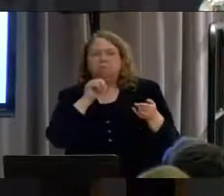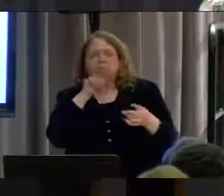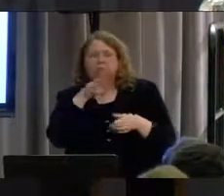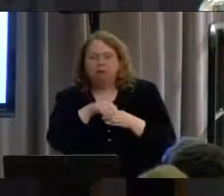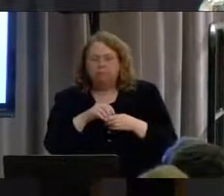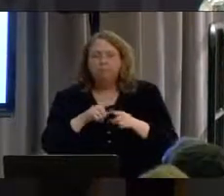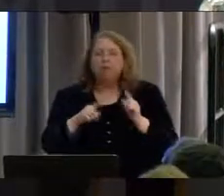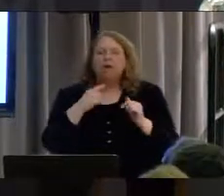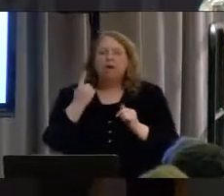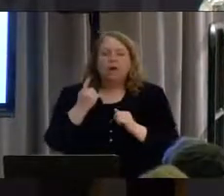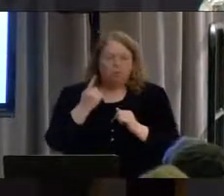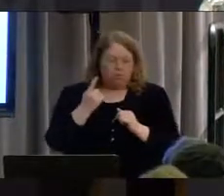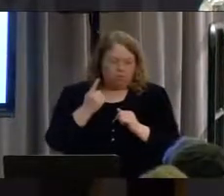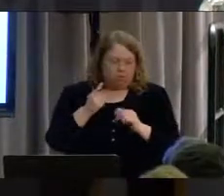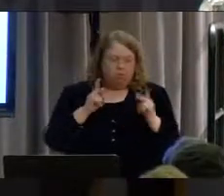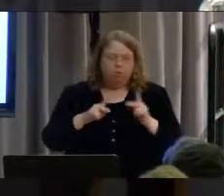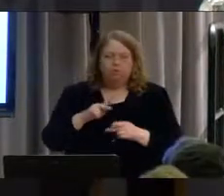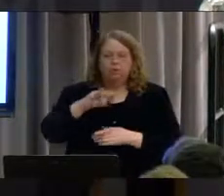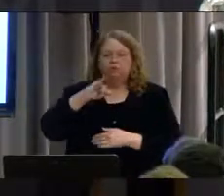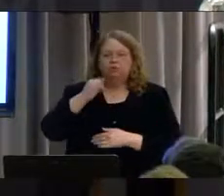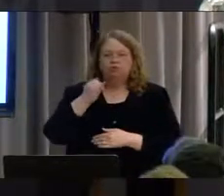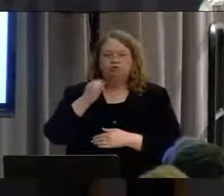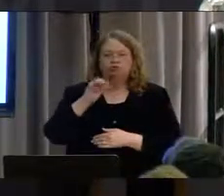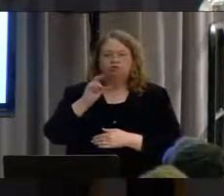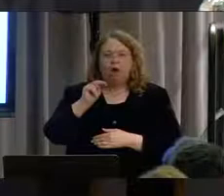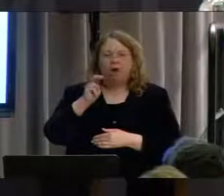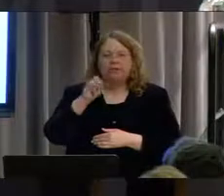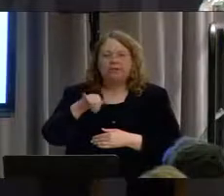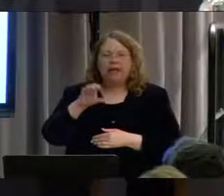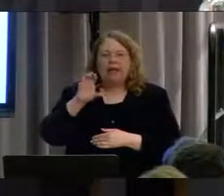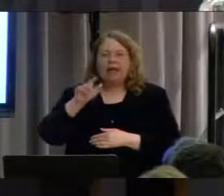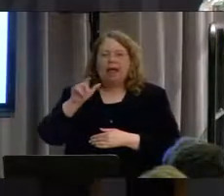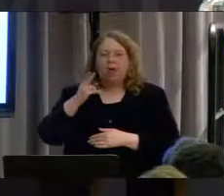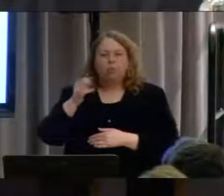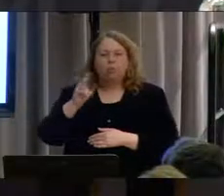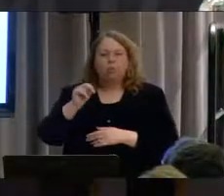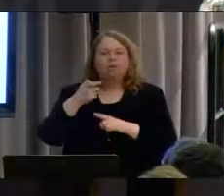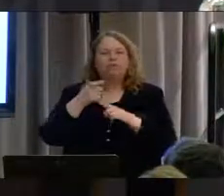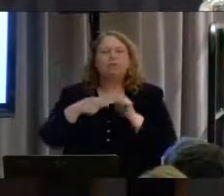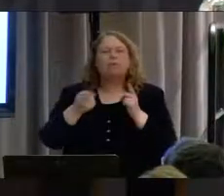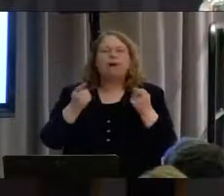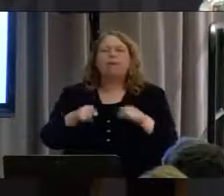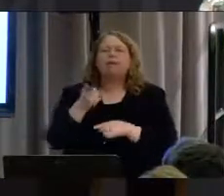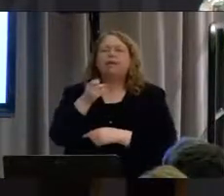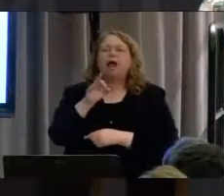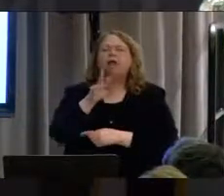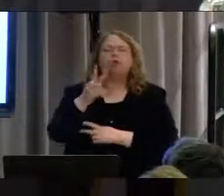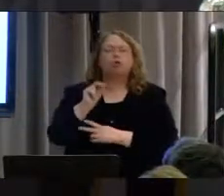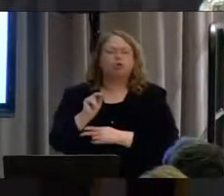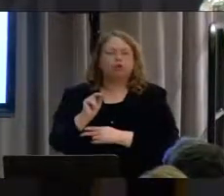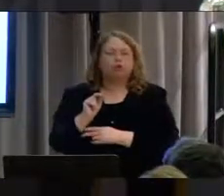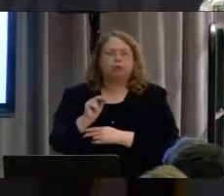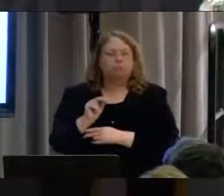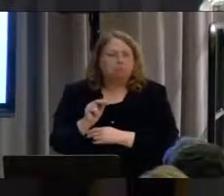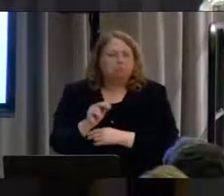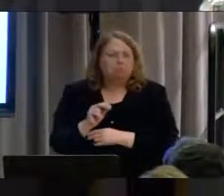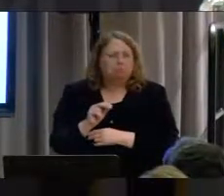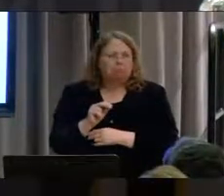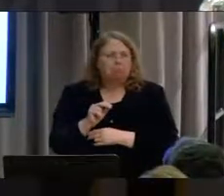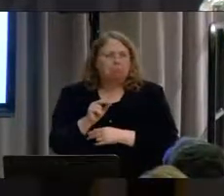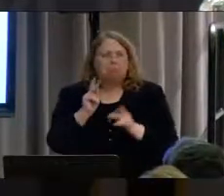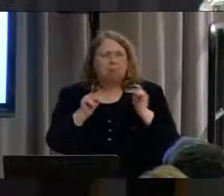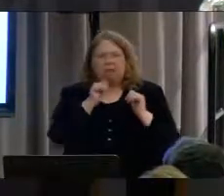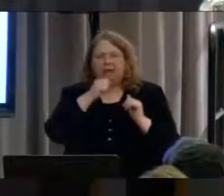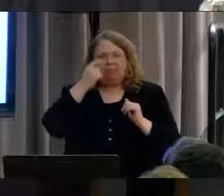after Calhoun, John C. Calhoun, and from the 1930s, at what point that didn't seem problematic to